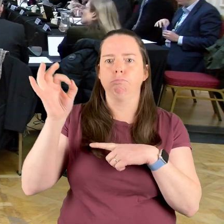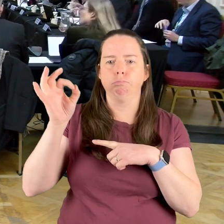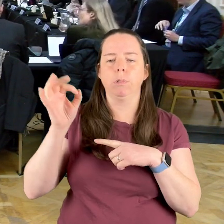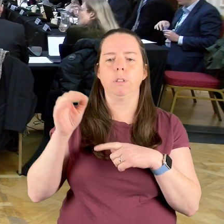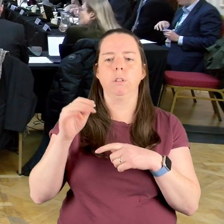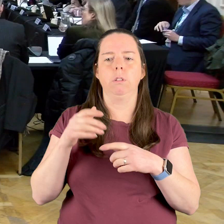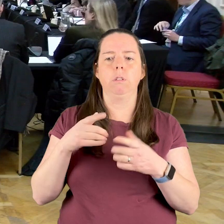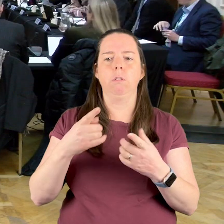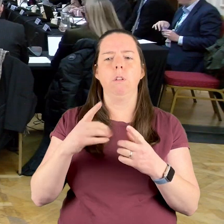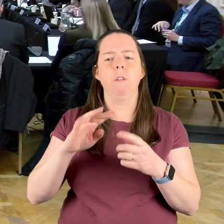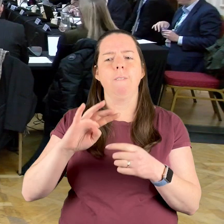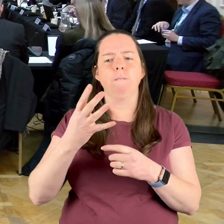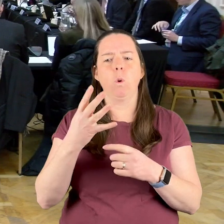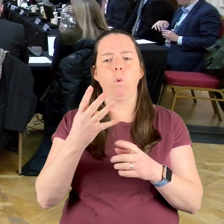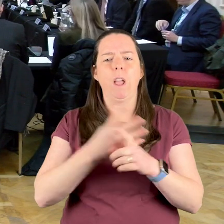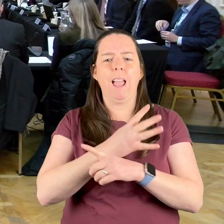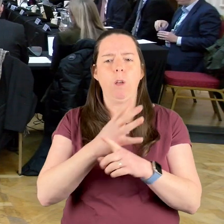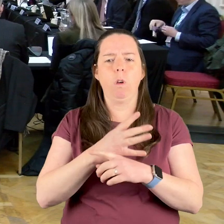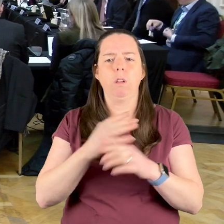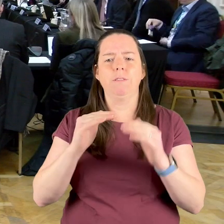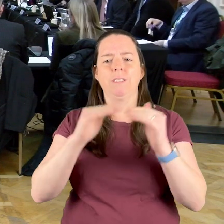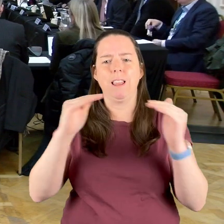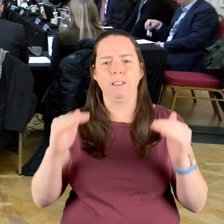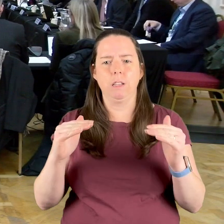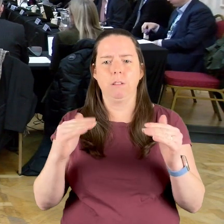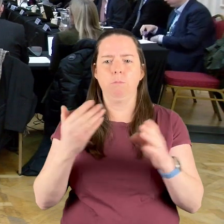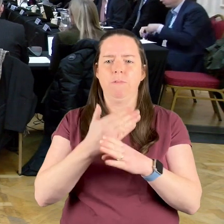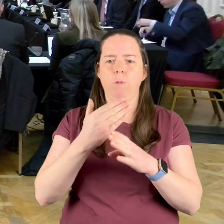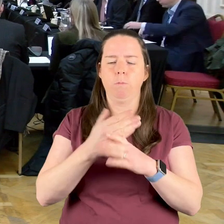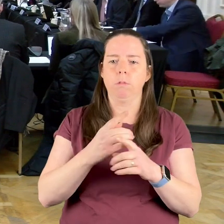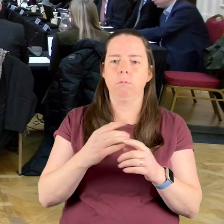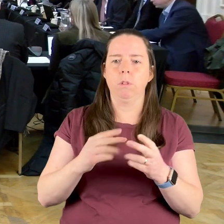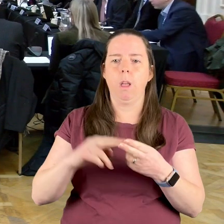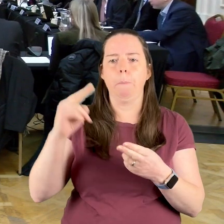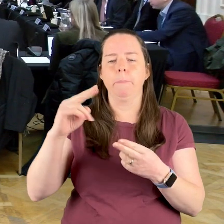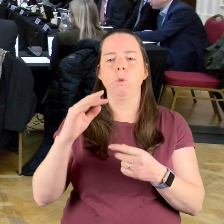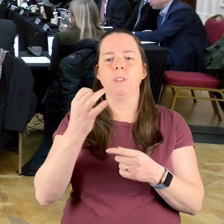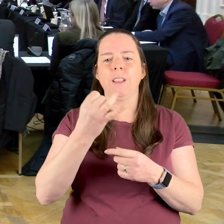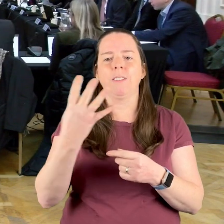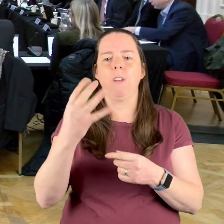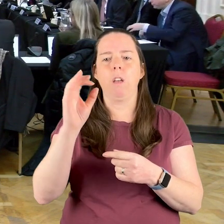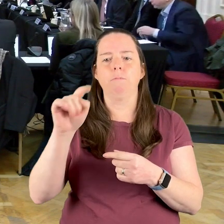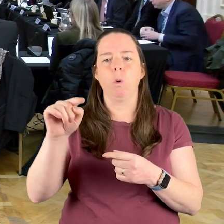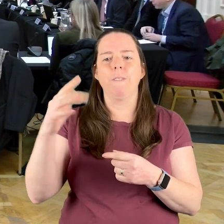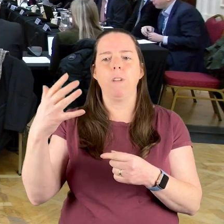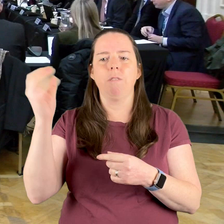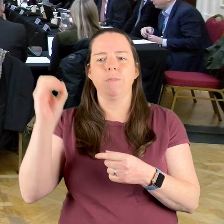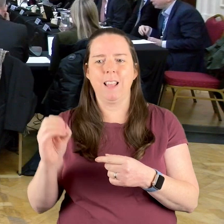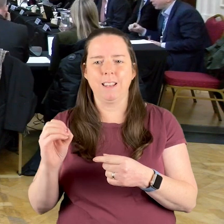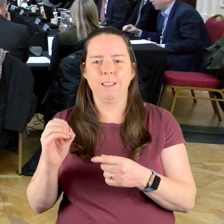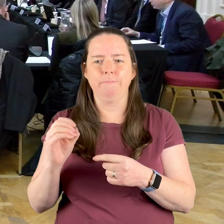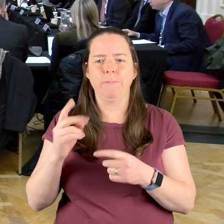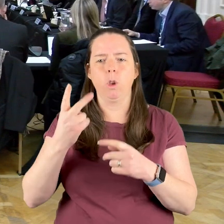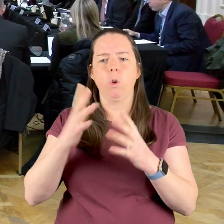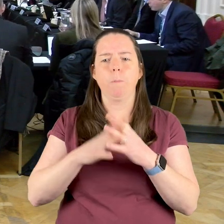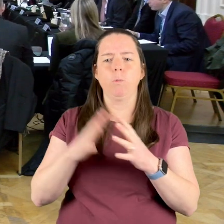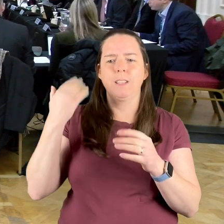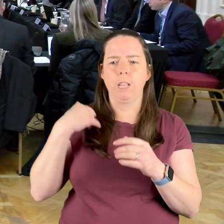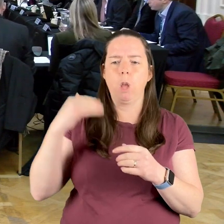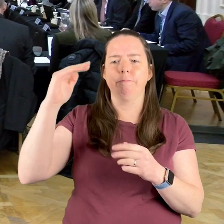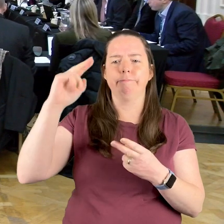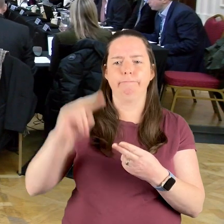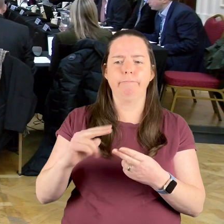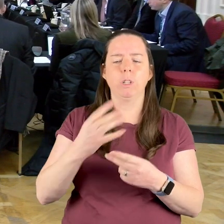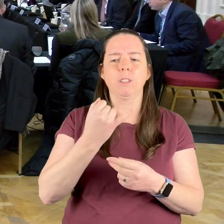four-hour standard, which is up to 75.5%, where just a couple of weeks ago it was down